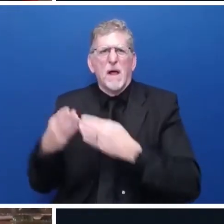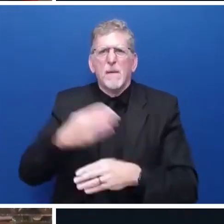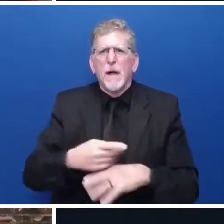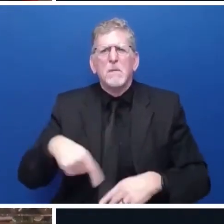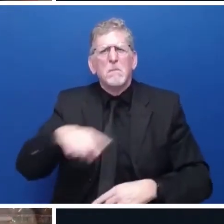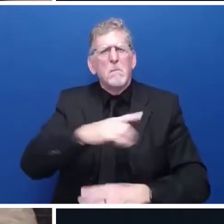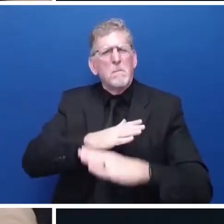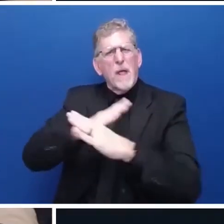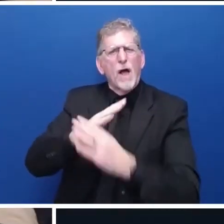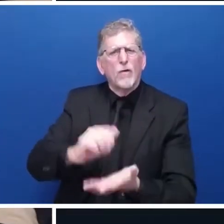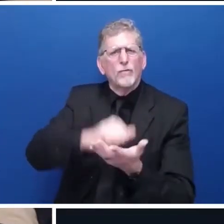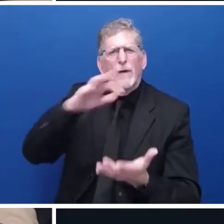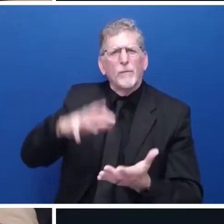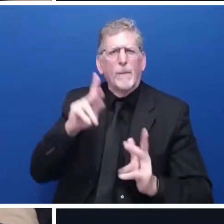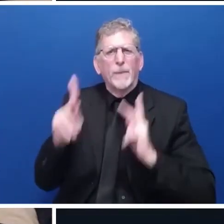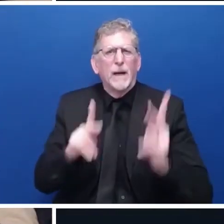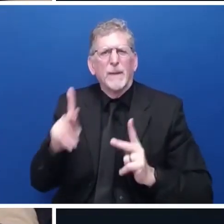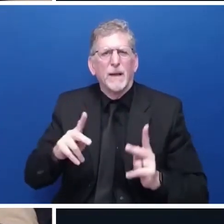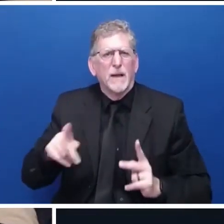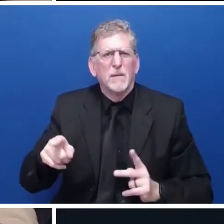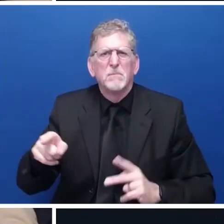of yourself.